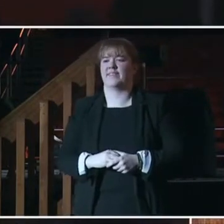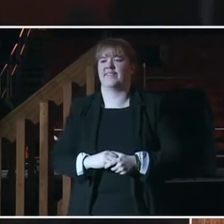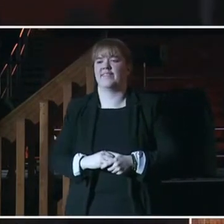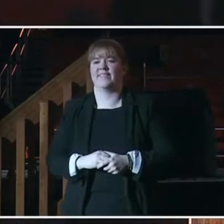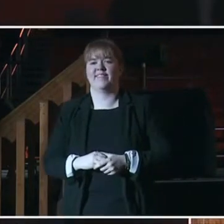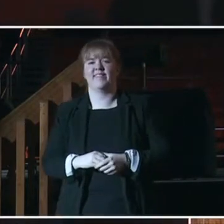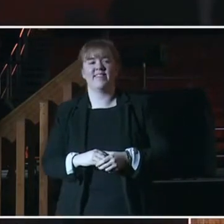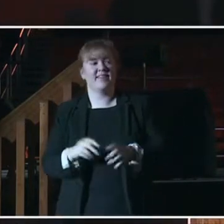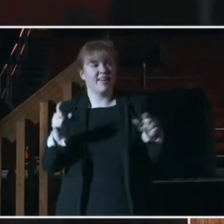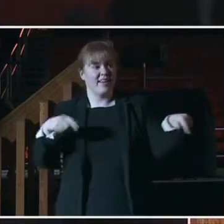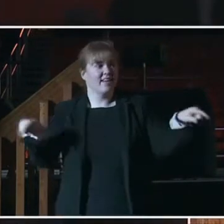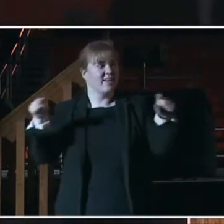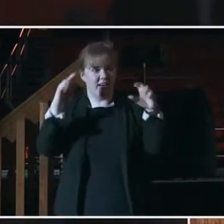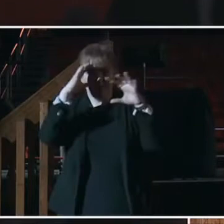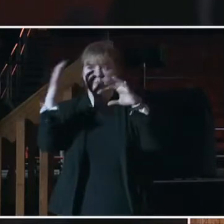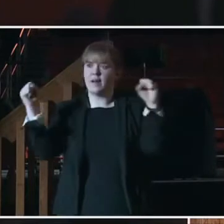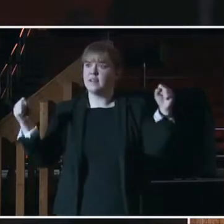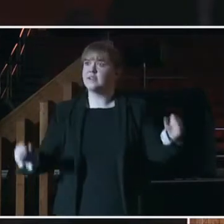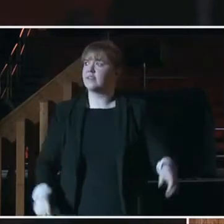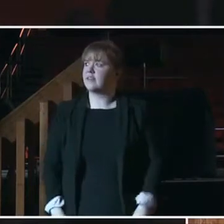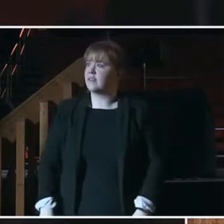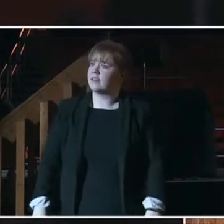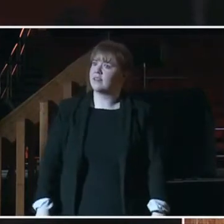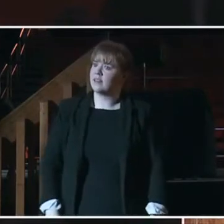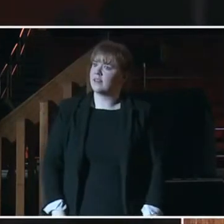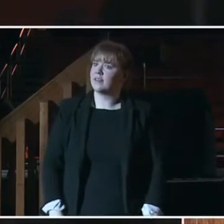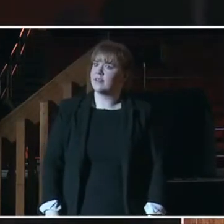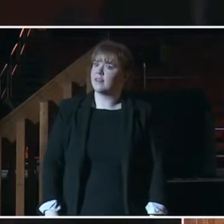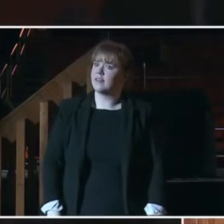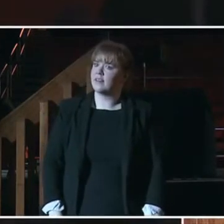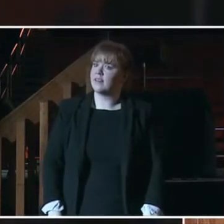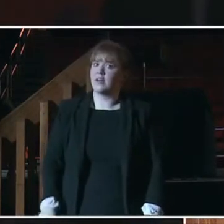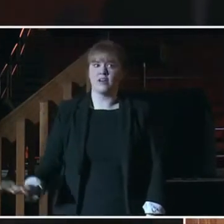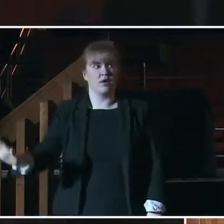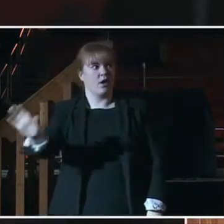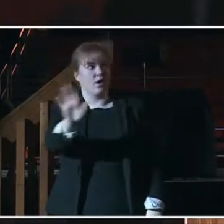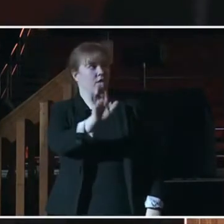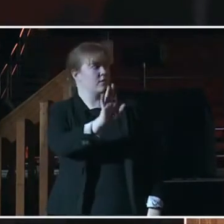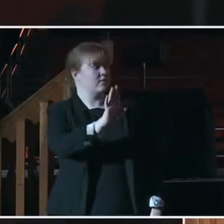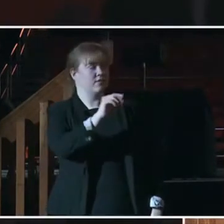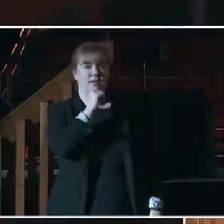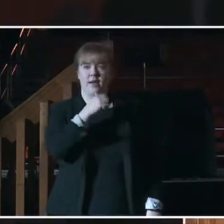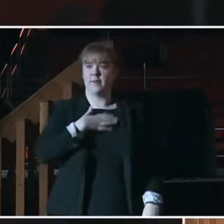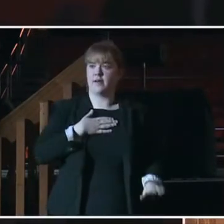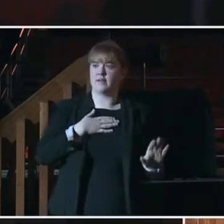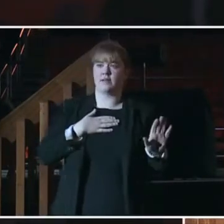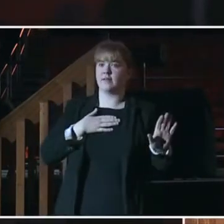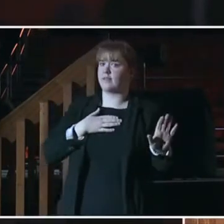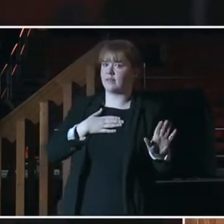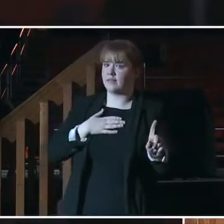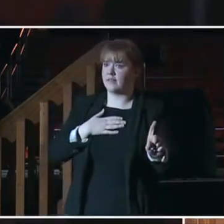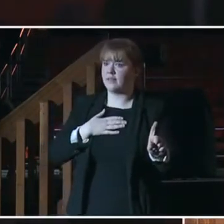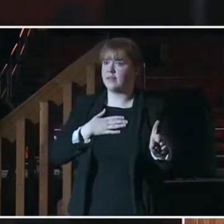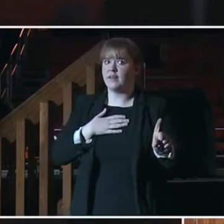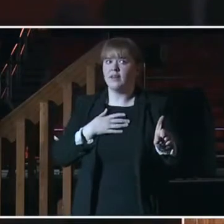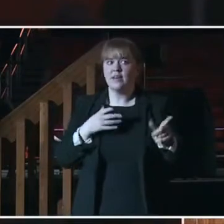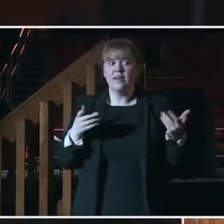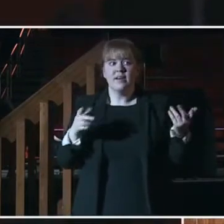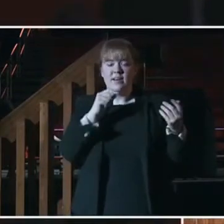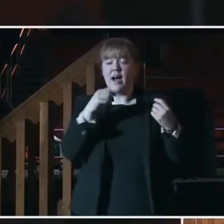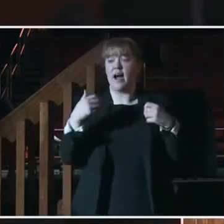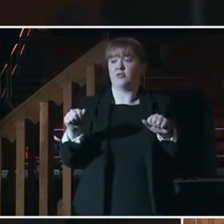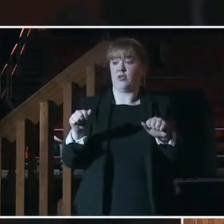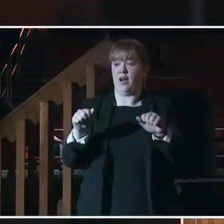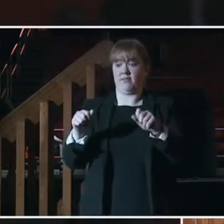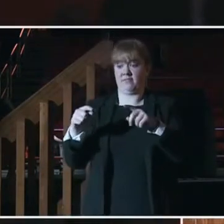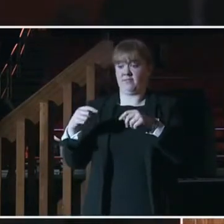But y'all's president isn't just trying to, y'all's, because he's not mine, isn't just trying to undo the legacy